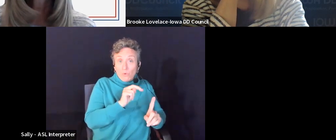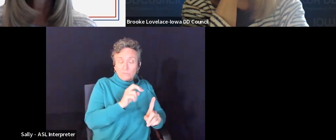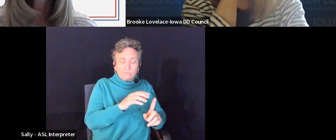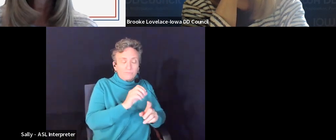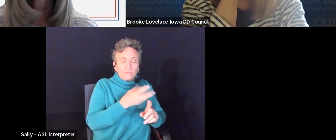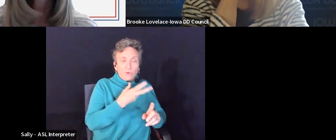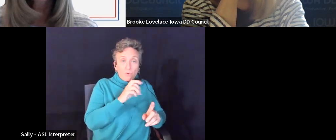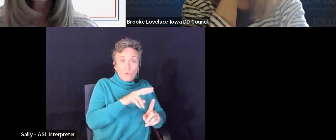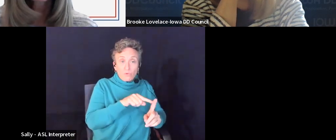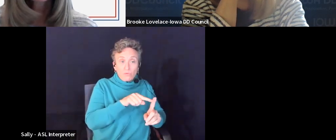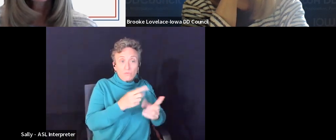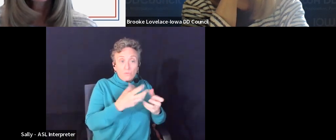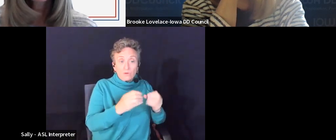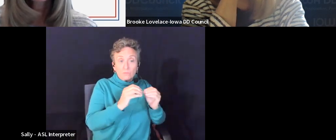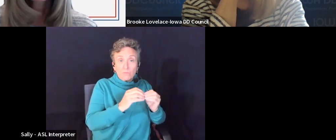account.